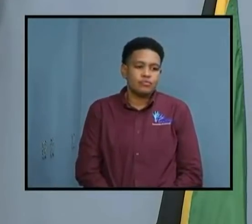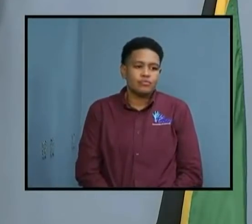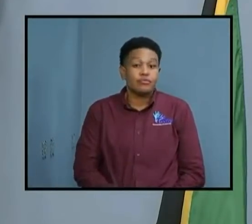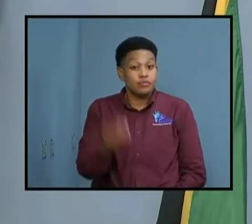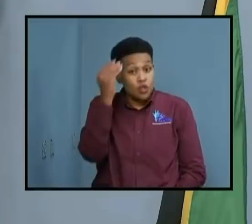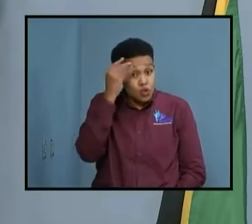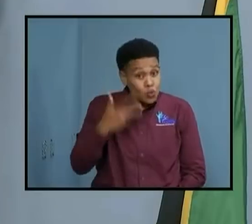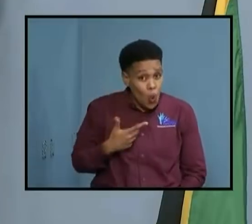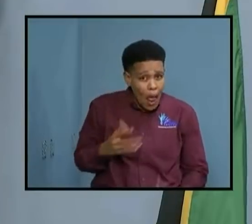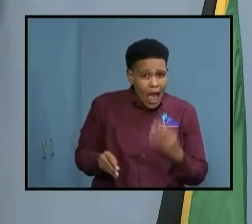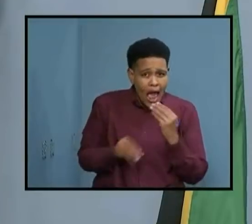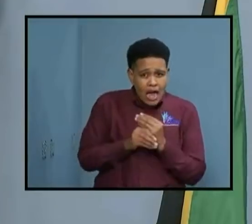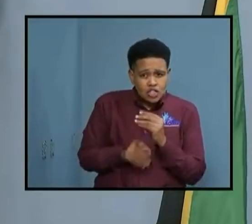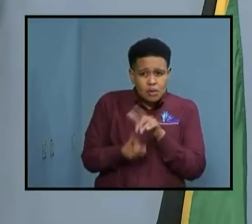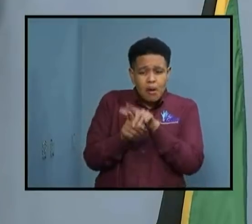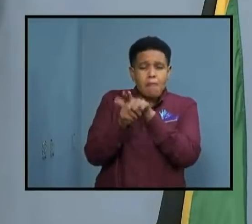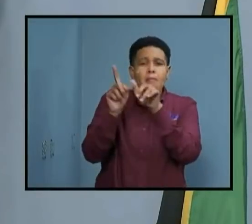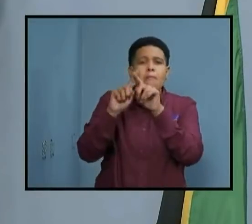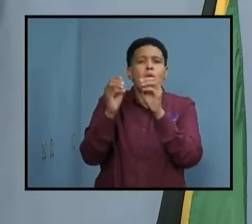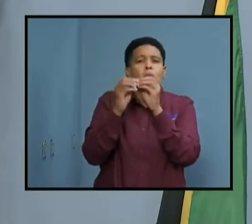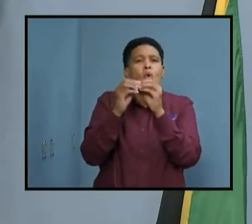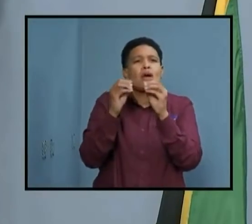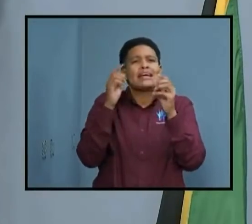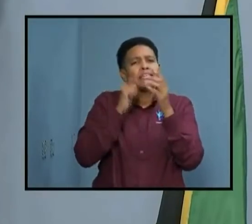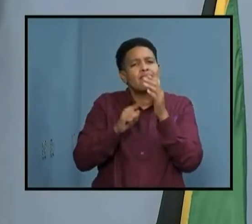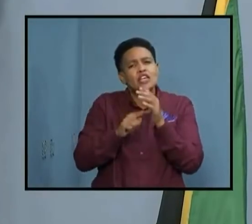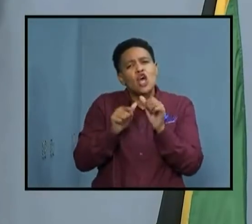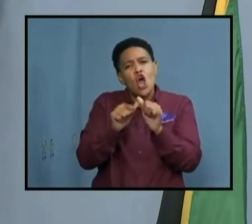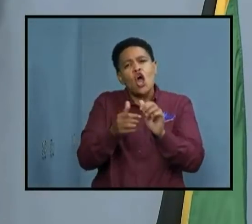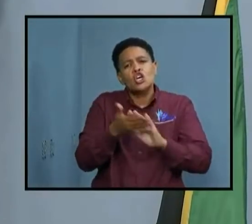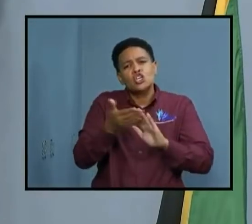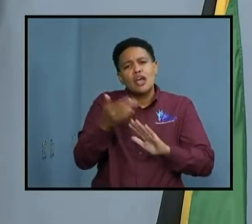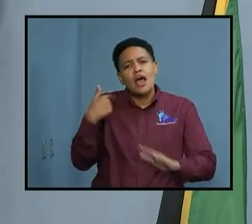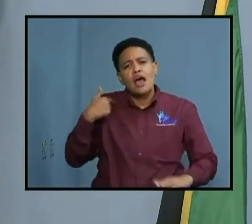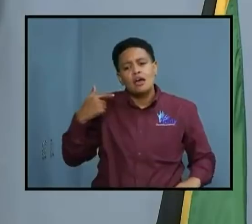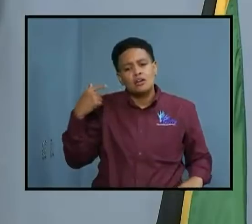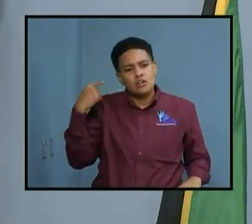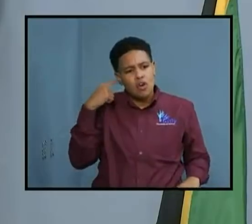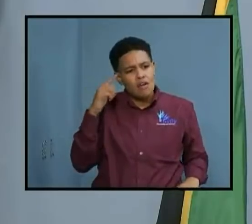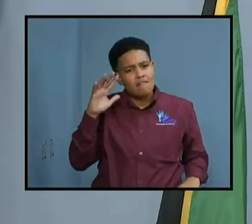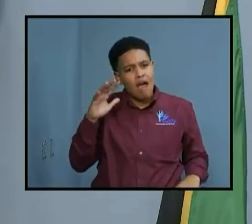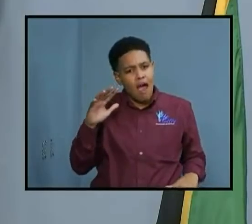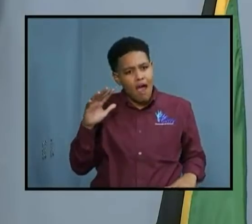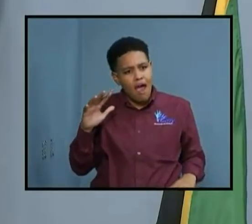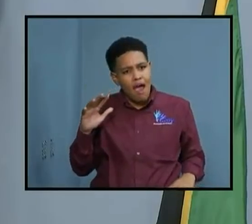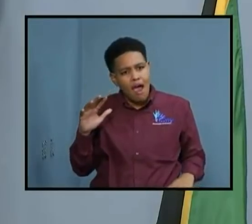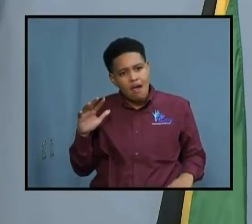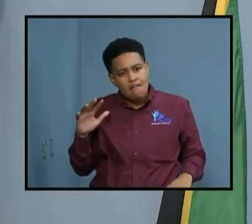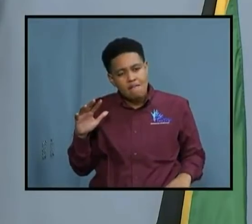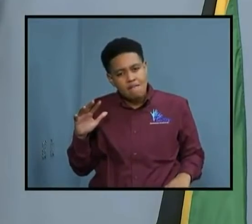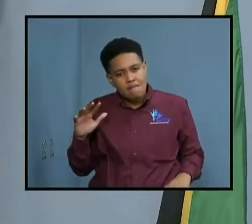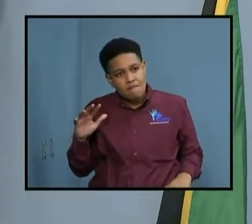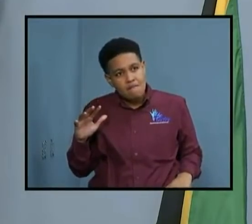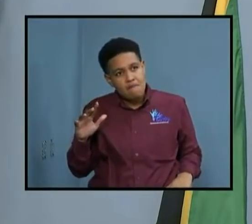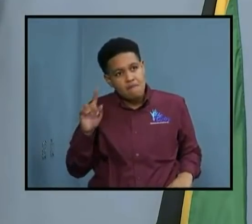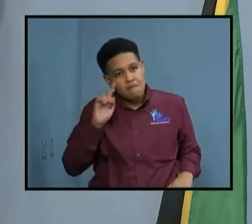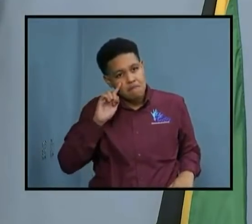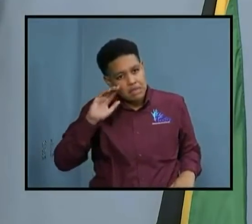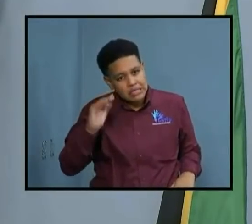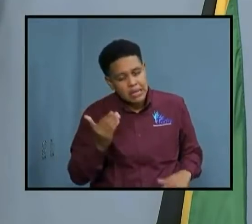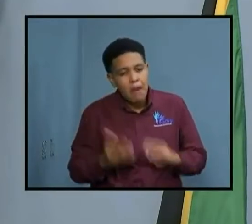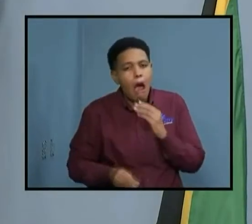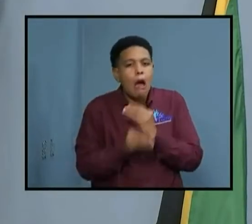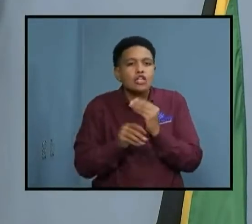I'm told there are some investigations that are continuing. I had heard that there were up to 5 cases, and there are additional investigations.